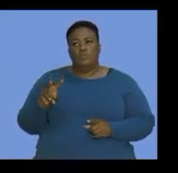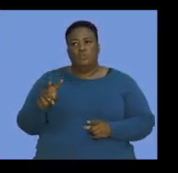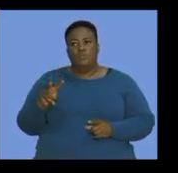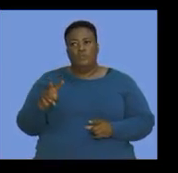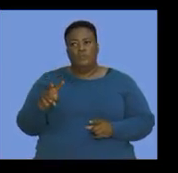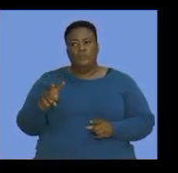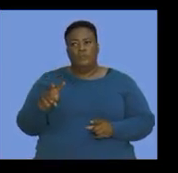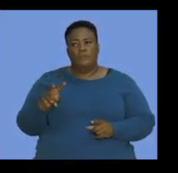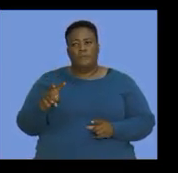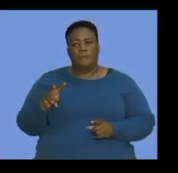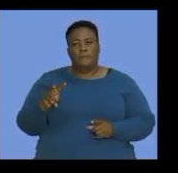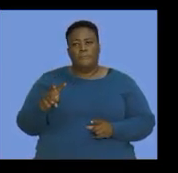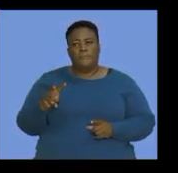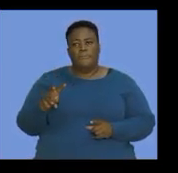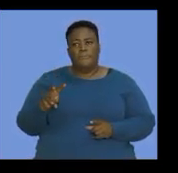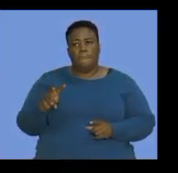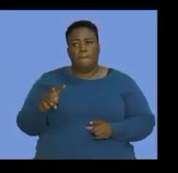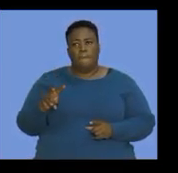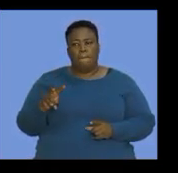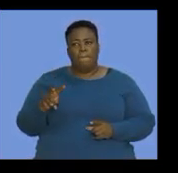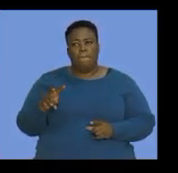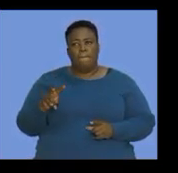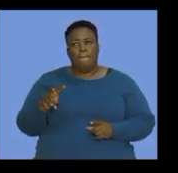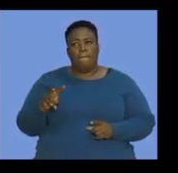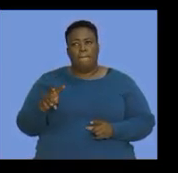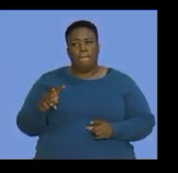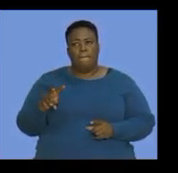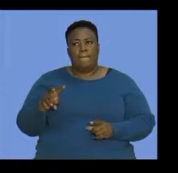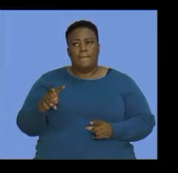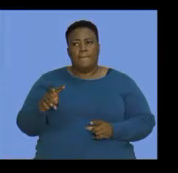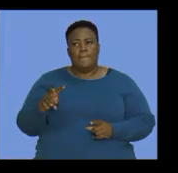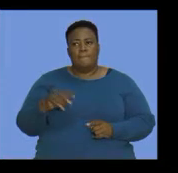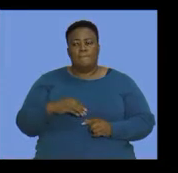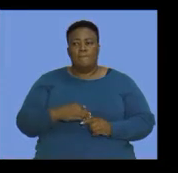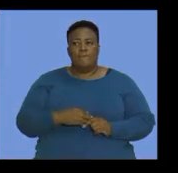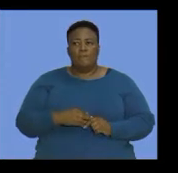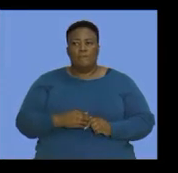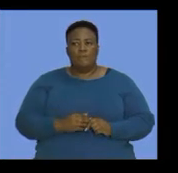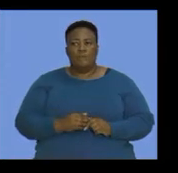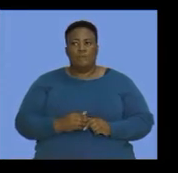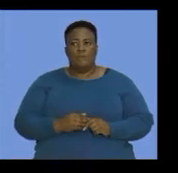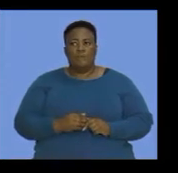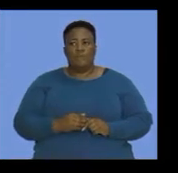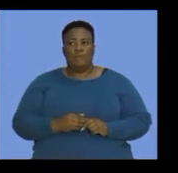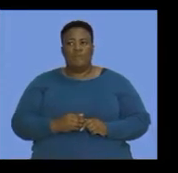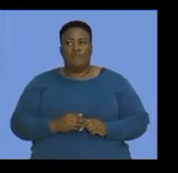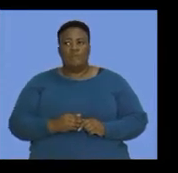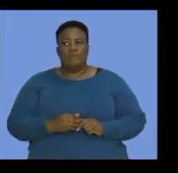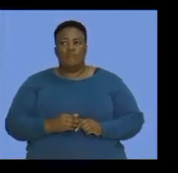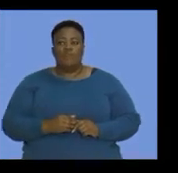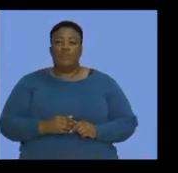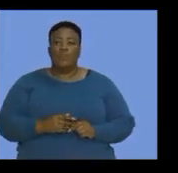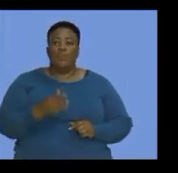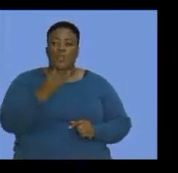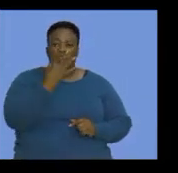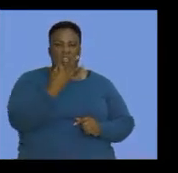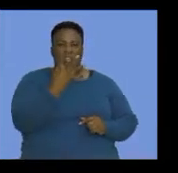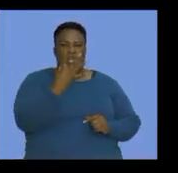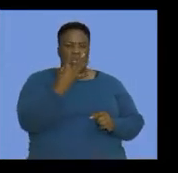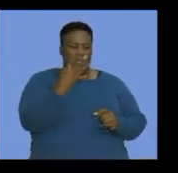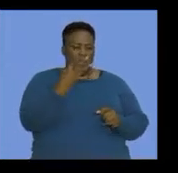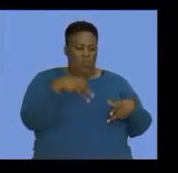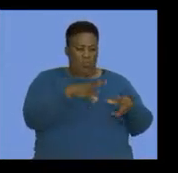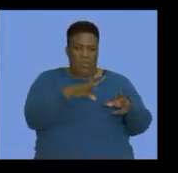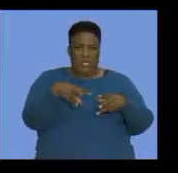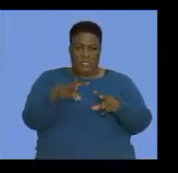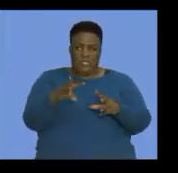122, my apologies, that were illegally hunted in the year 2009. Suggest 3 ways in